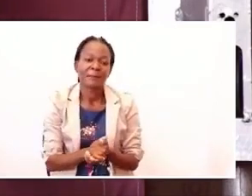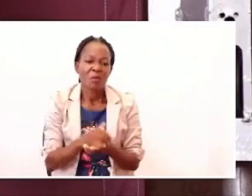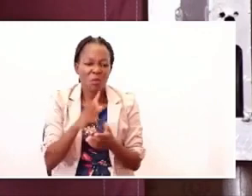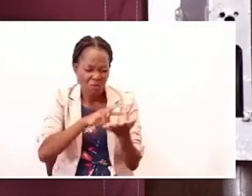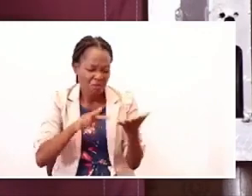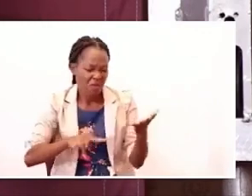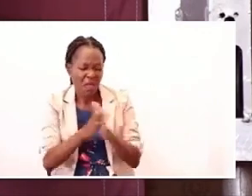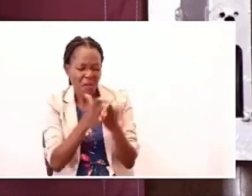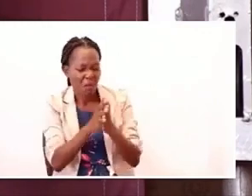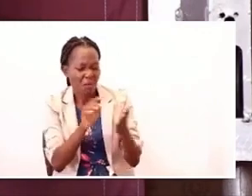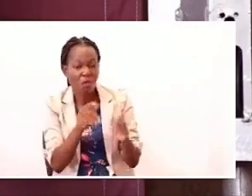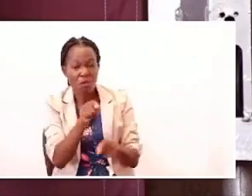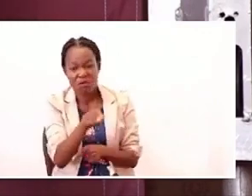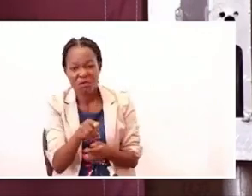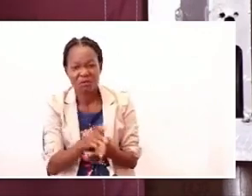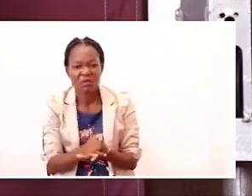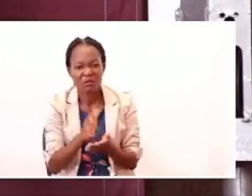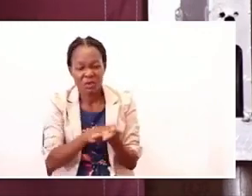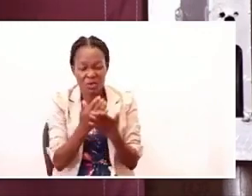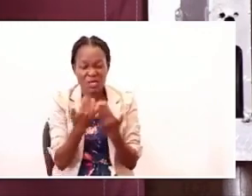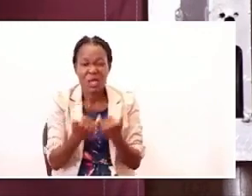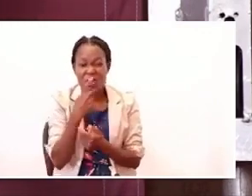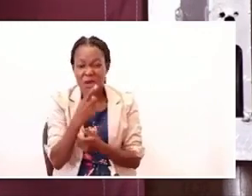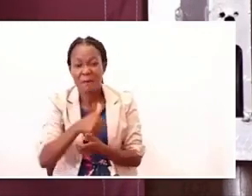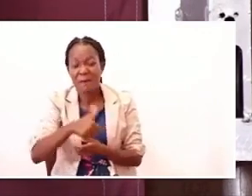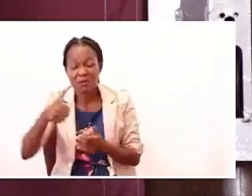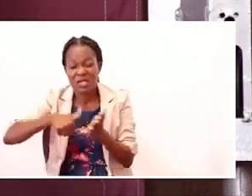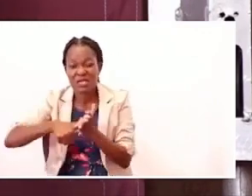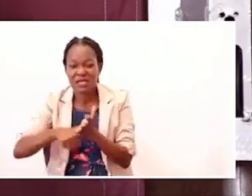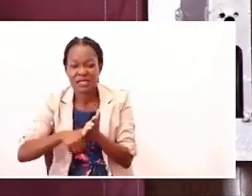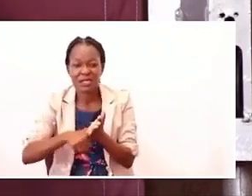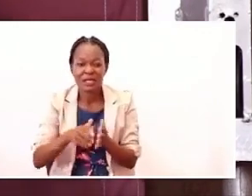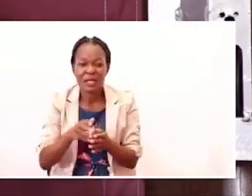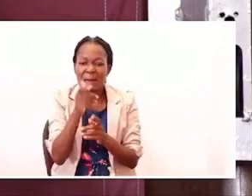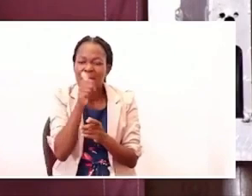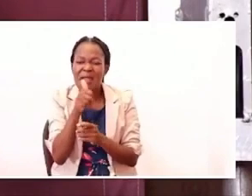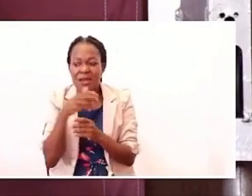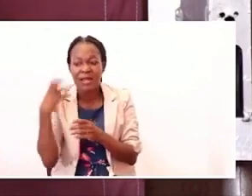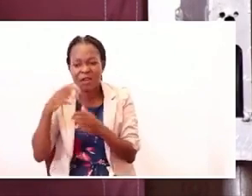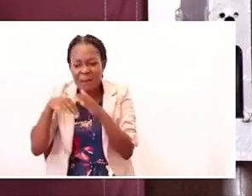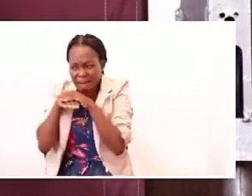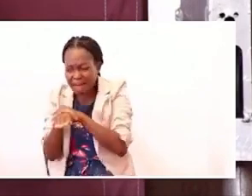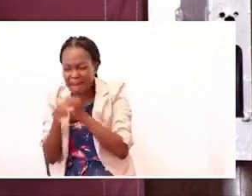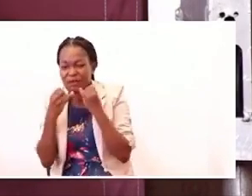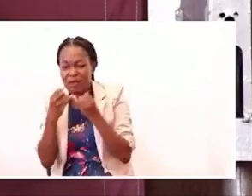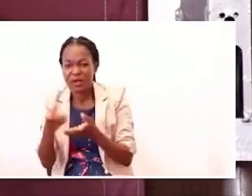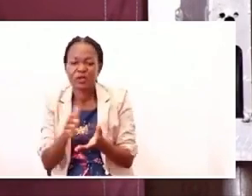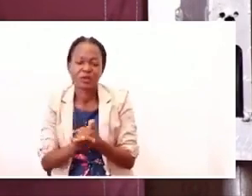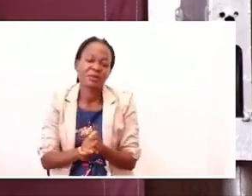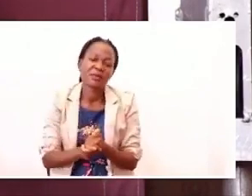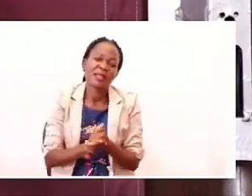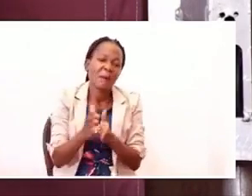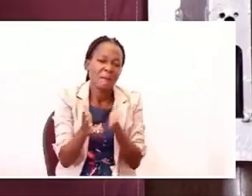have a situation where public debt is being handled more privately, the discourse centers on